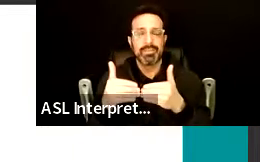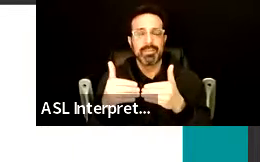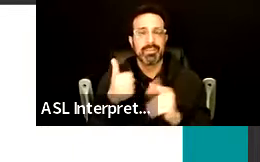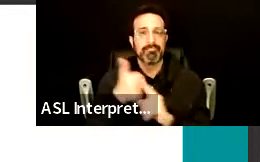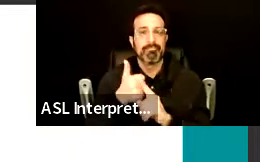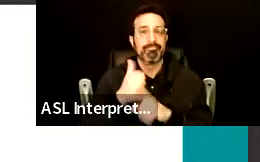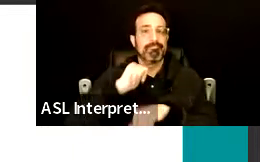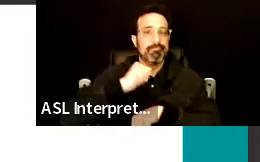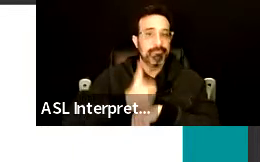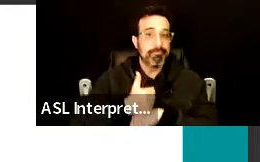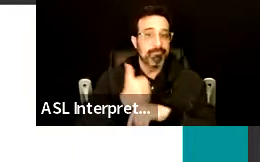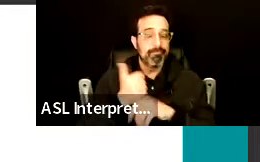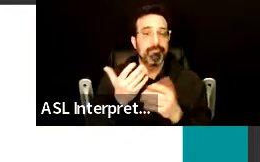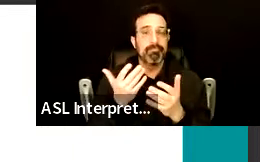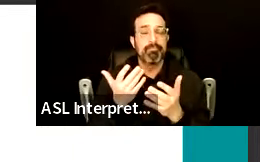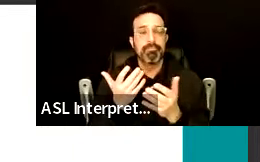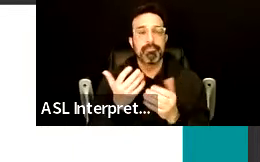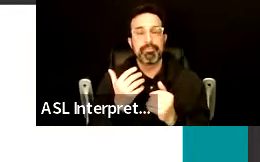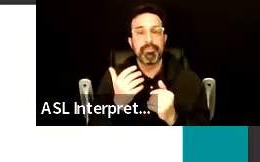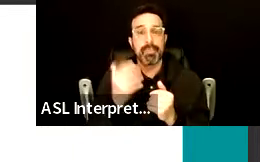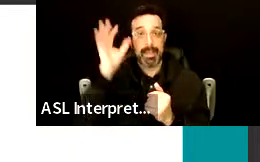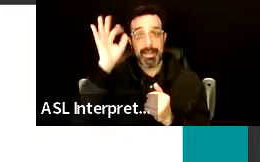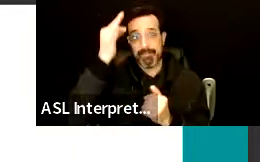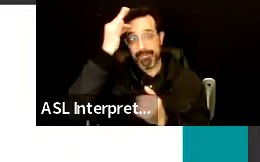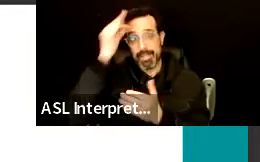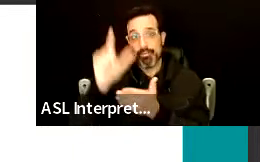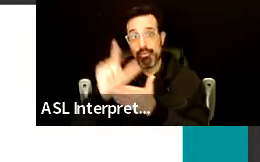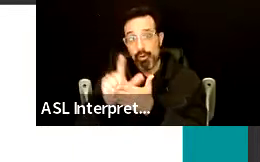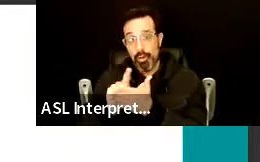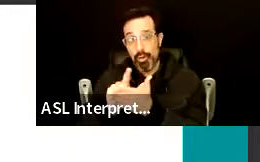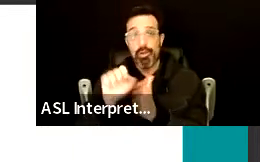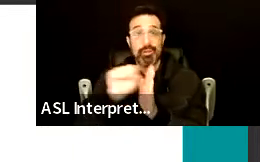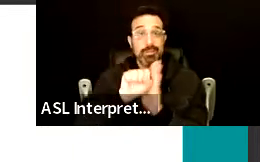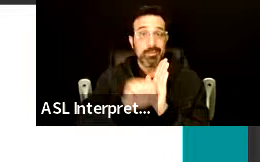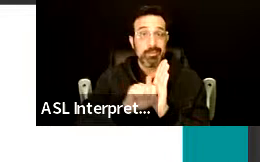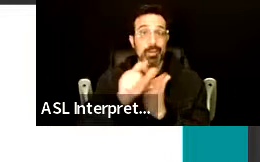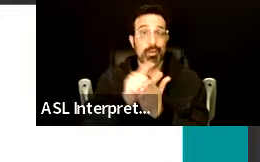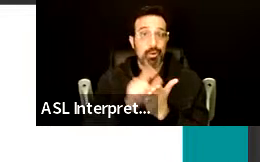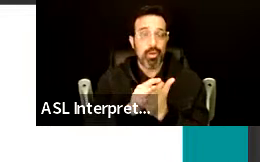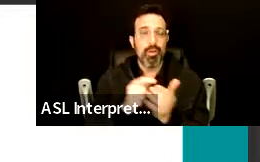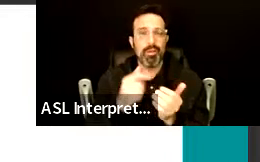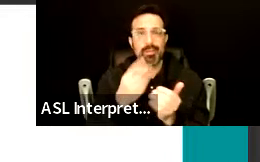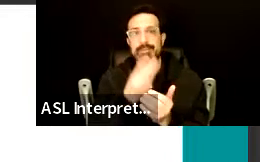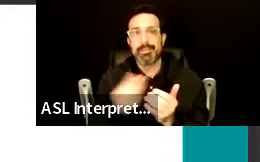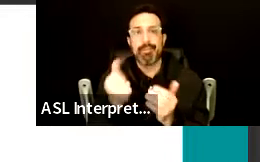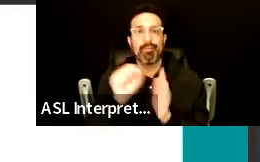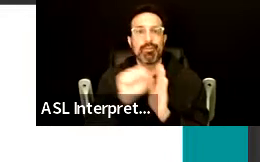established through federal law, state law, and a number of state processes.